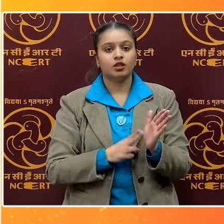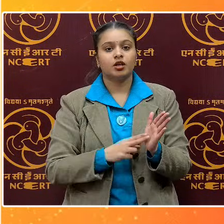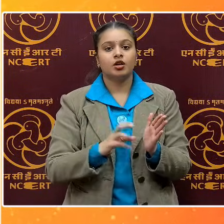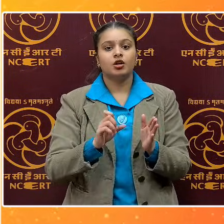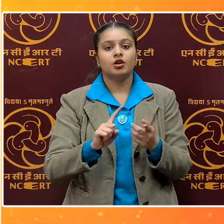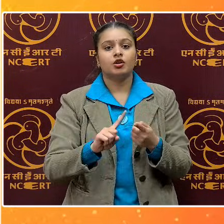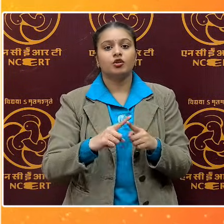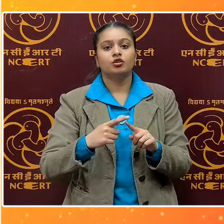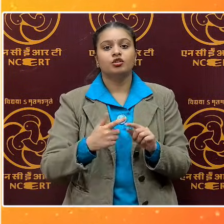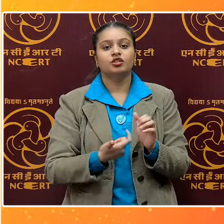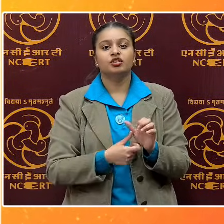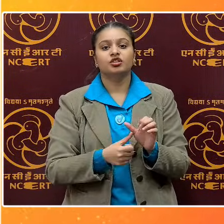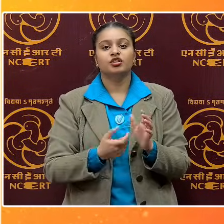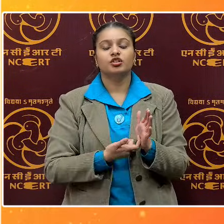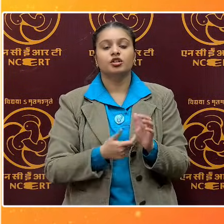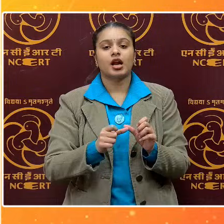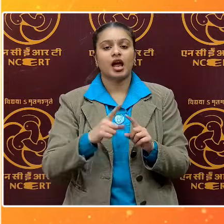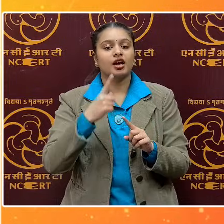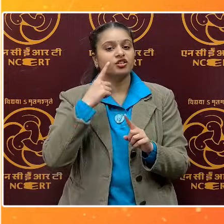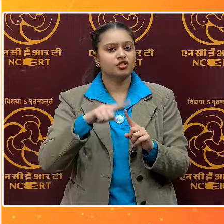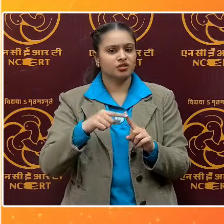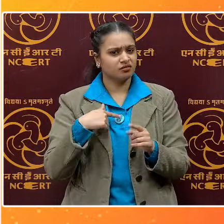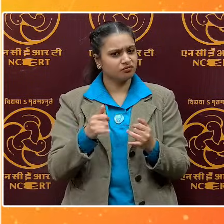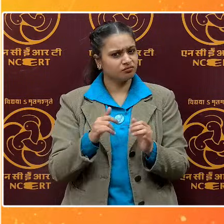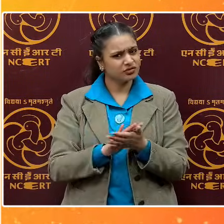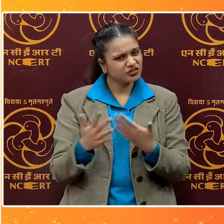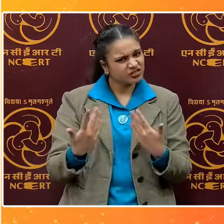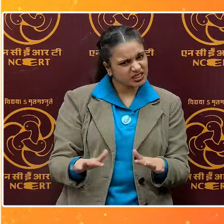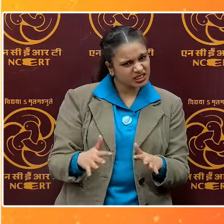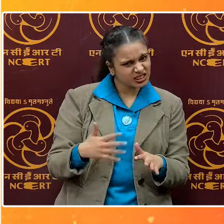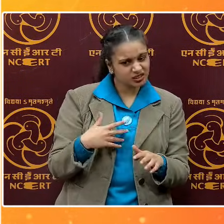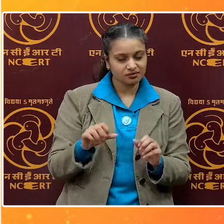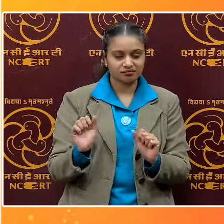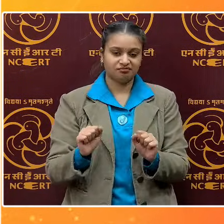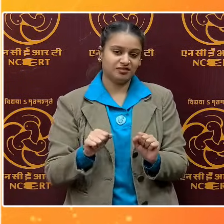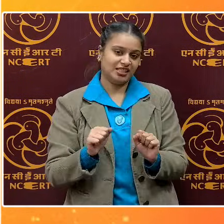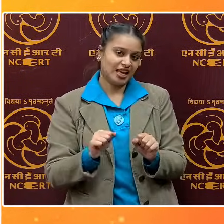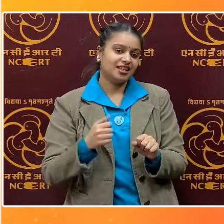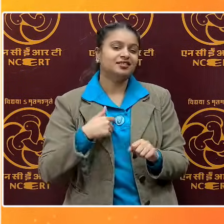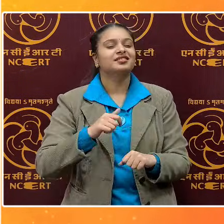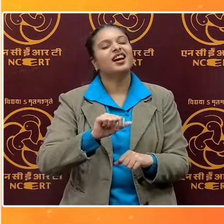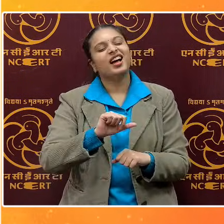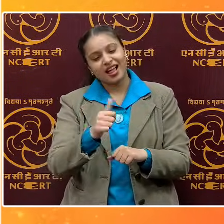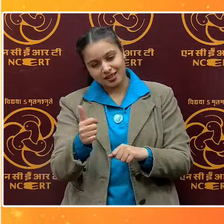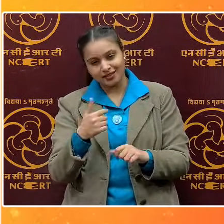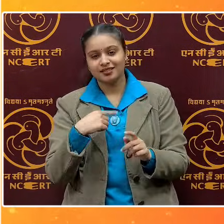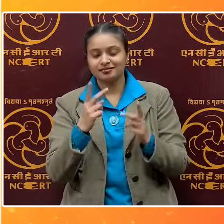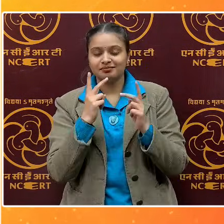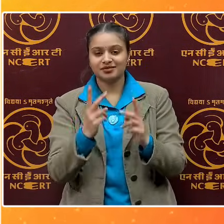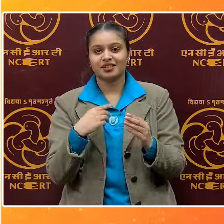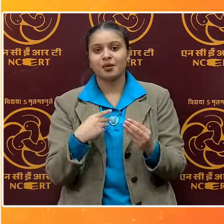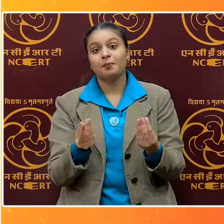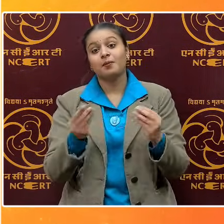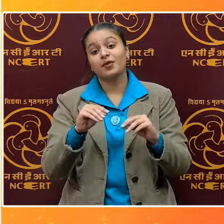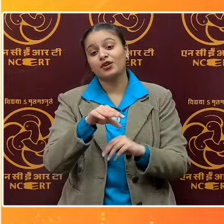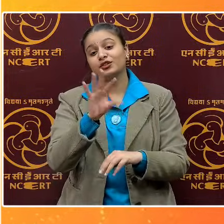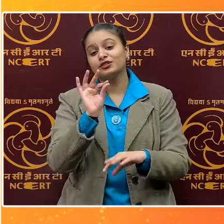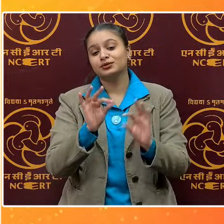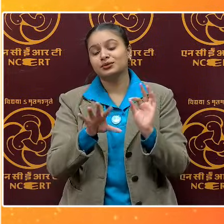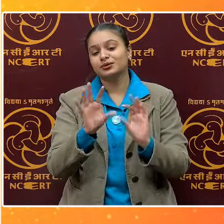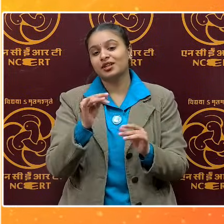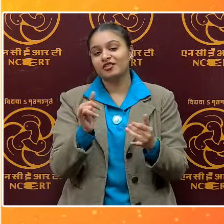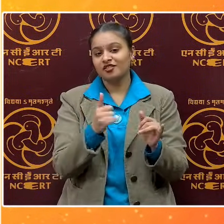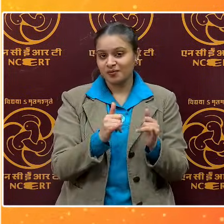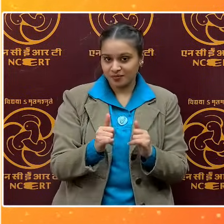Is the game over? Game is over. Oh, I thoroughly you enjoyed it. You can look out for other I more wanted more. options.